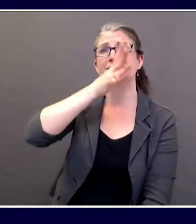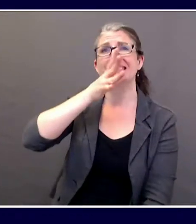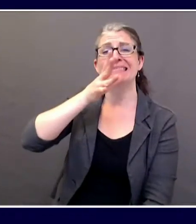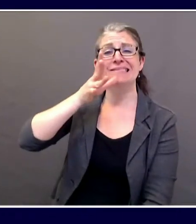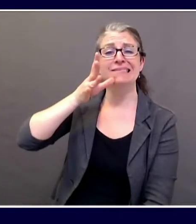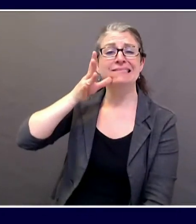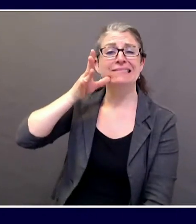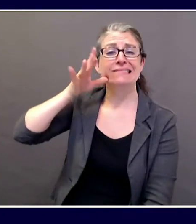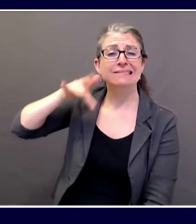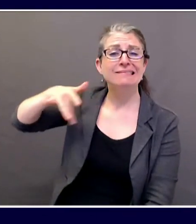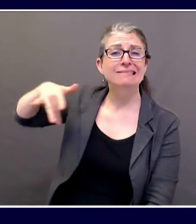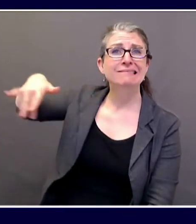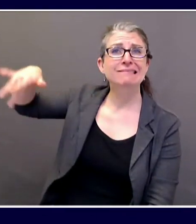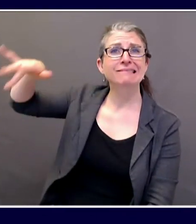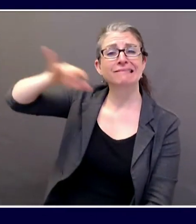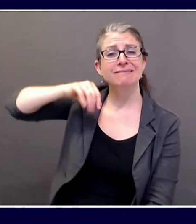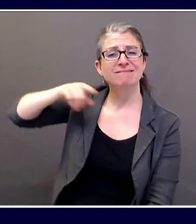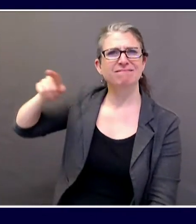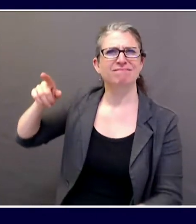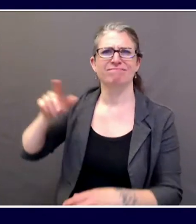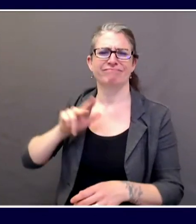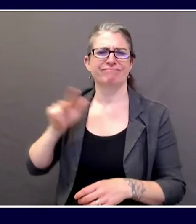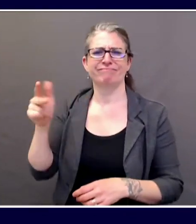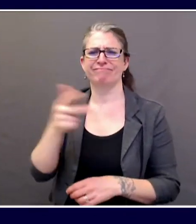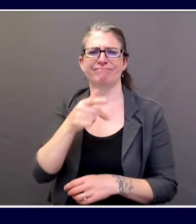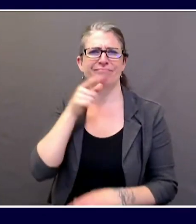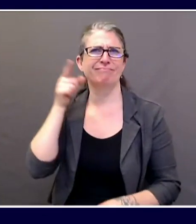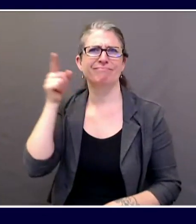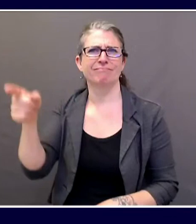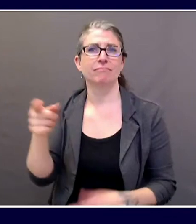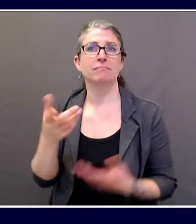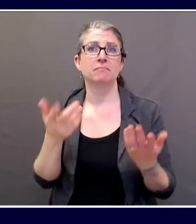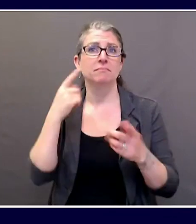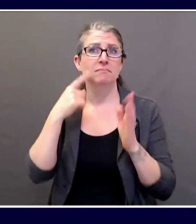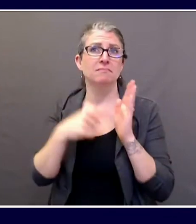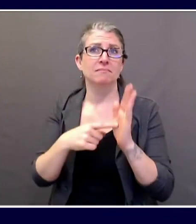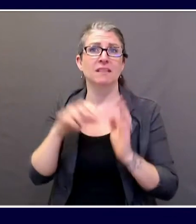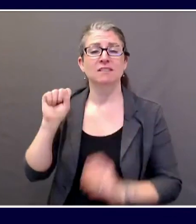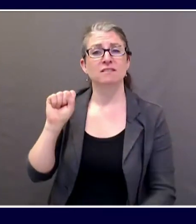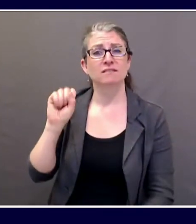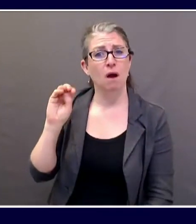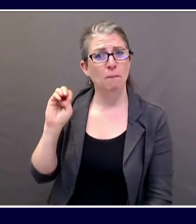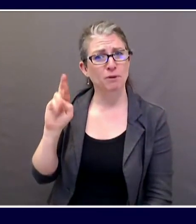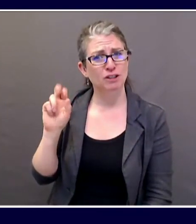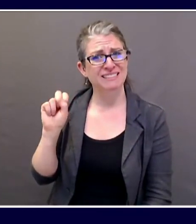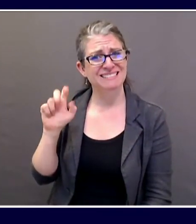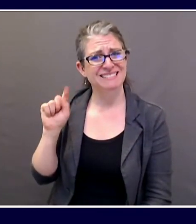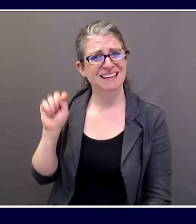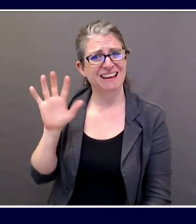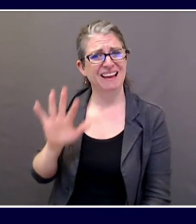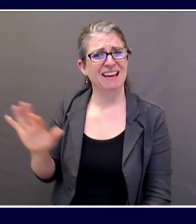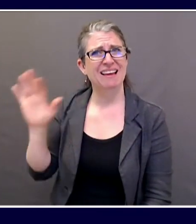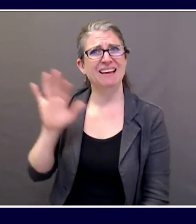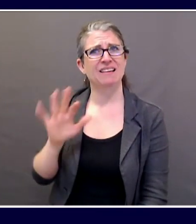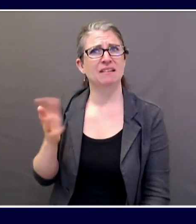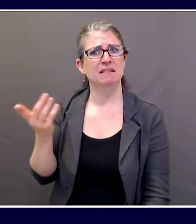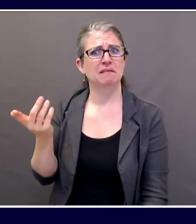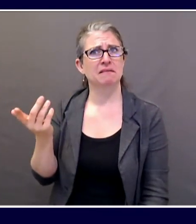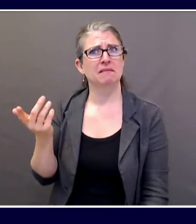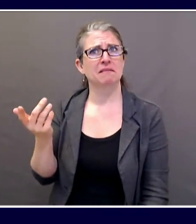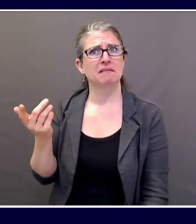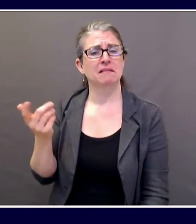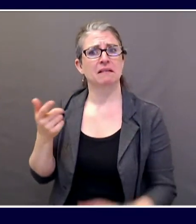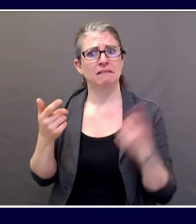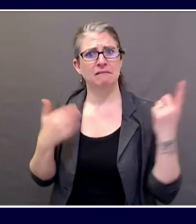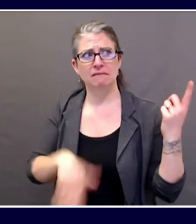keep bringing that up over and over again, but I believe Waterville might be the closest location to there. Is there a reason why the state or the